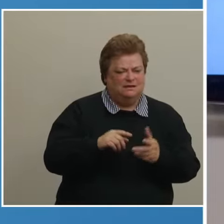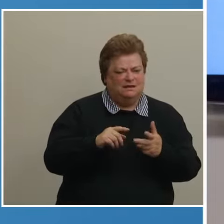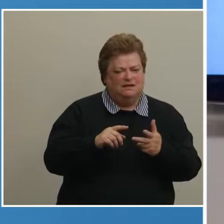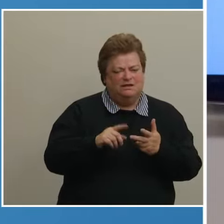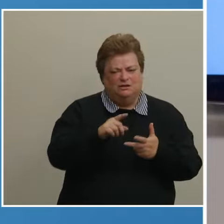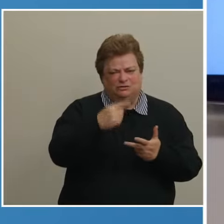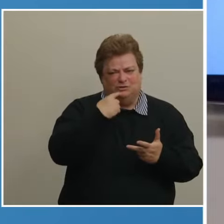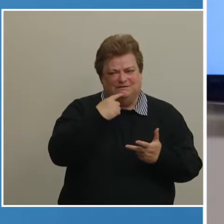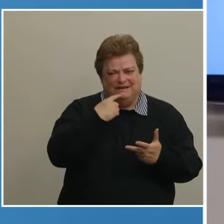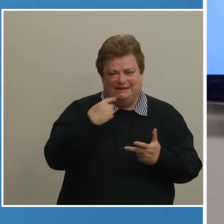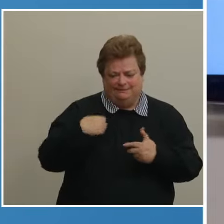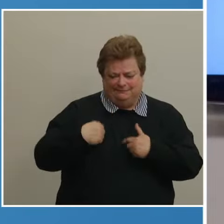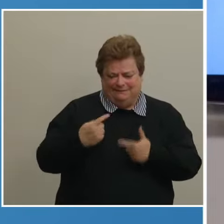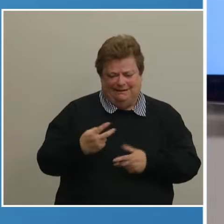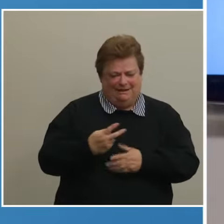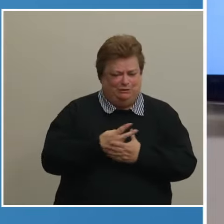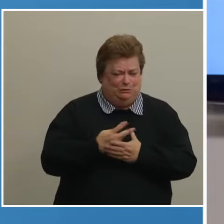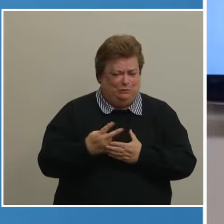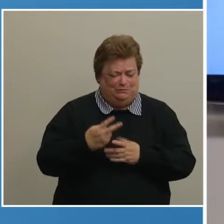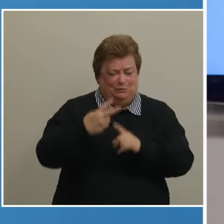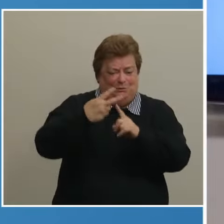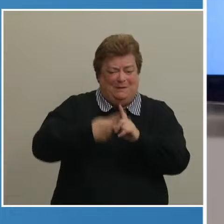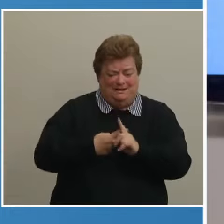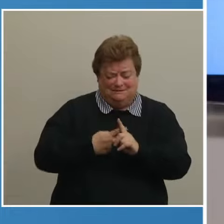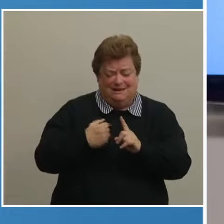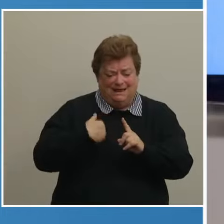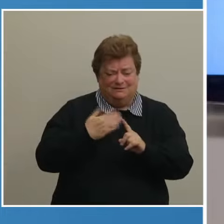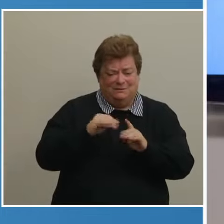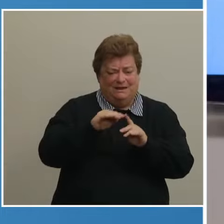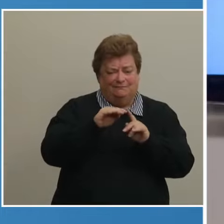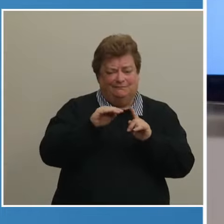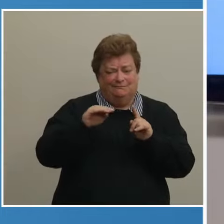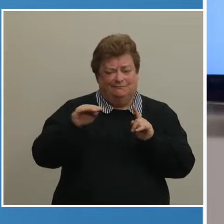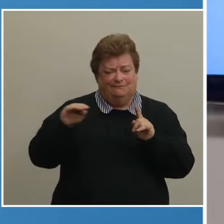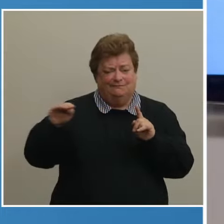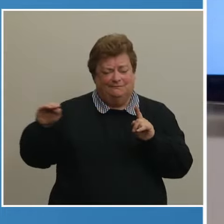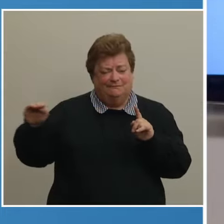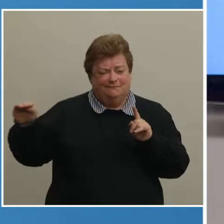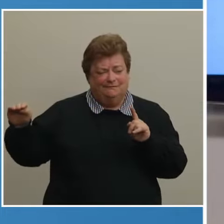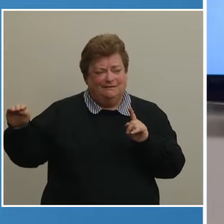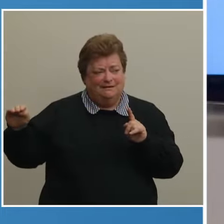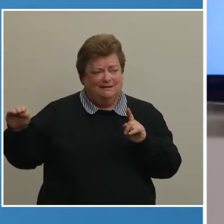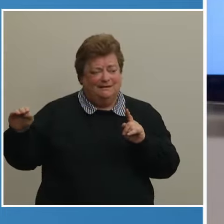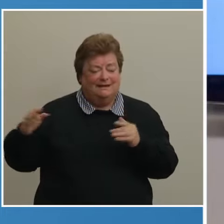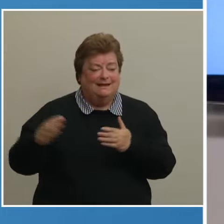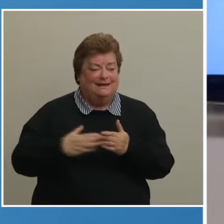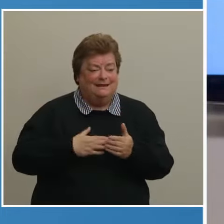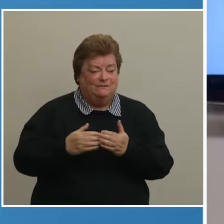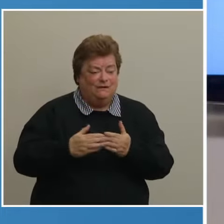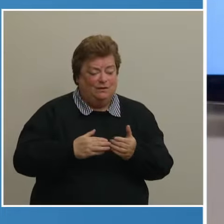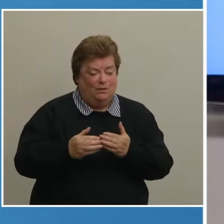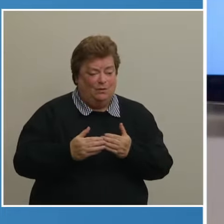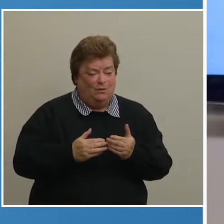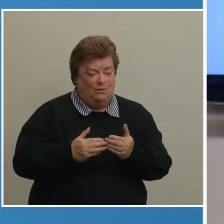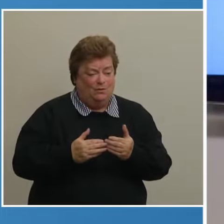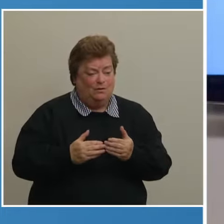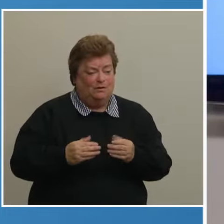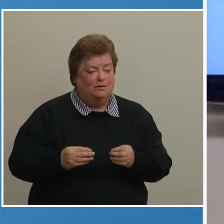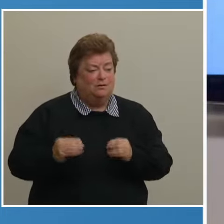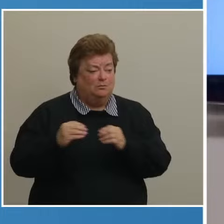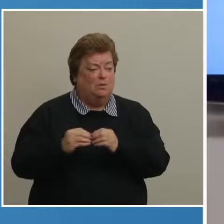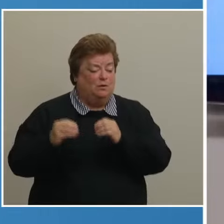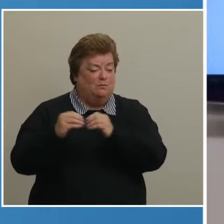about a little over 2 months, right? In that kind of 320 to 350 range, even though there more and more